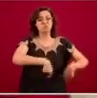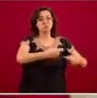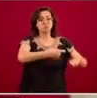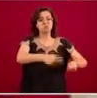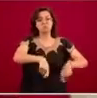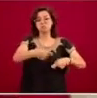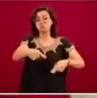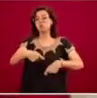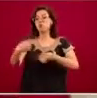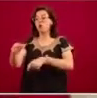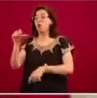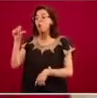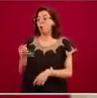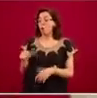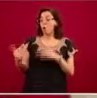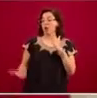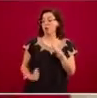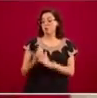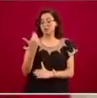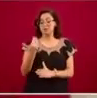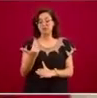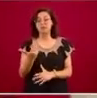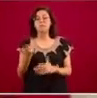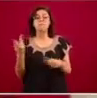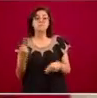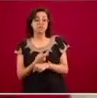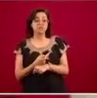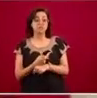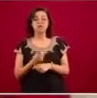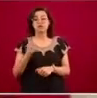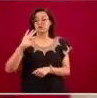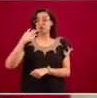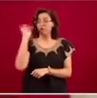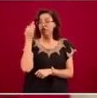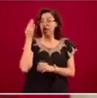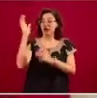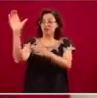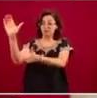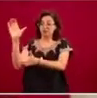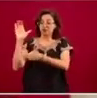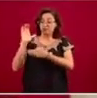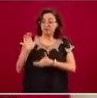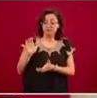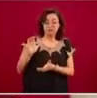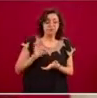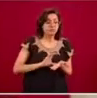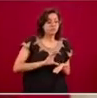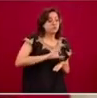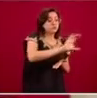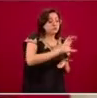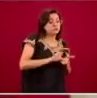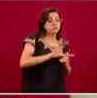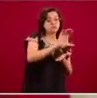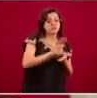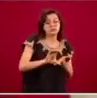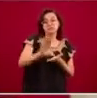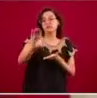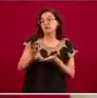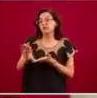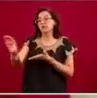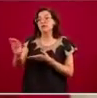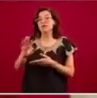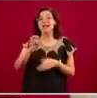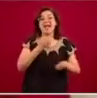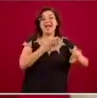certifications, and we have the documents that state that they have received the supplies. Remember, once the supplies get to the state